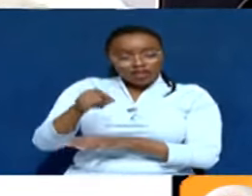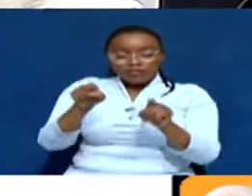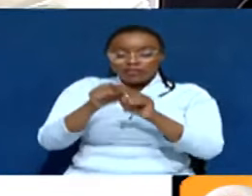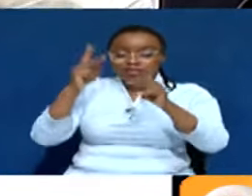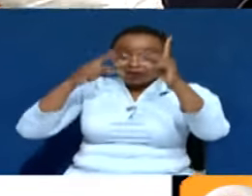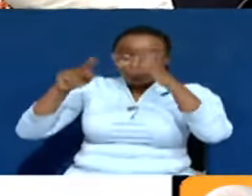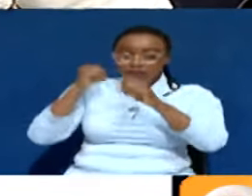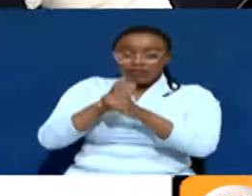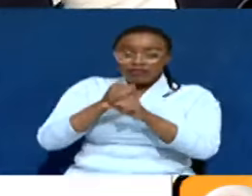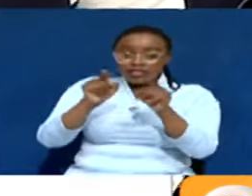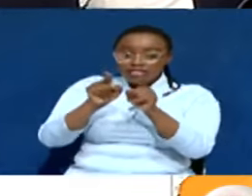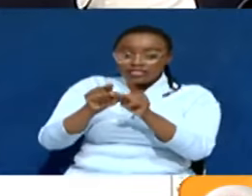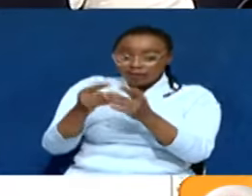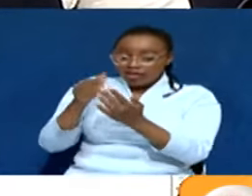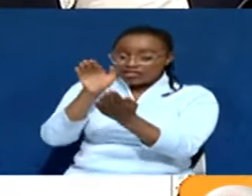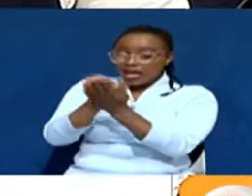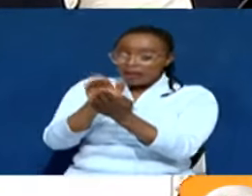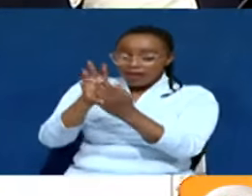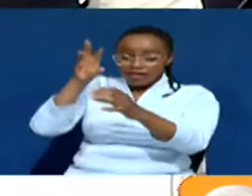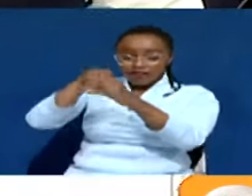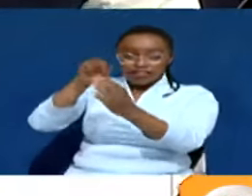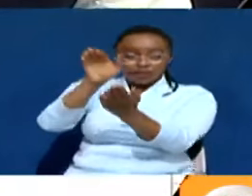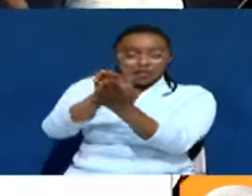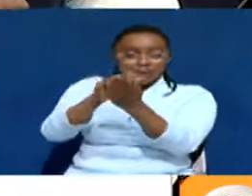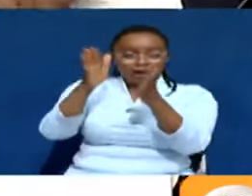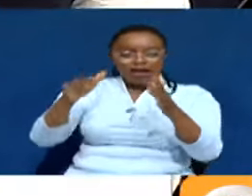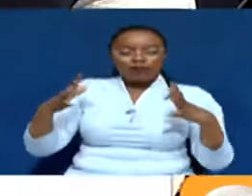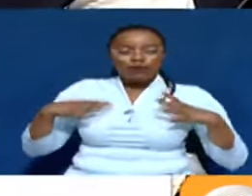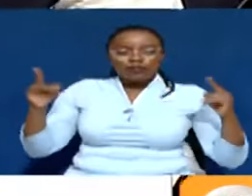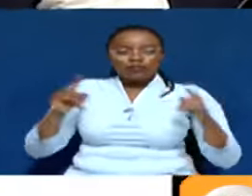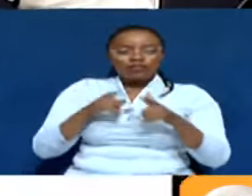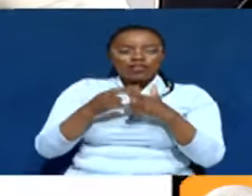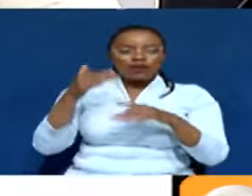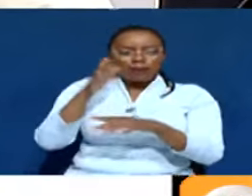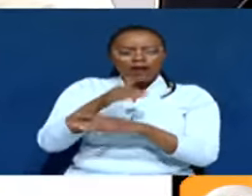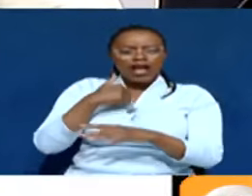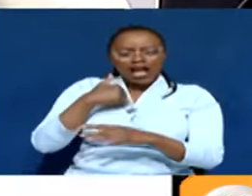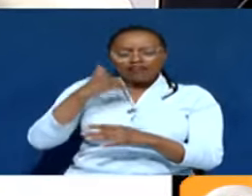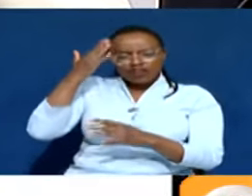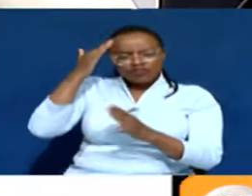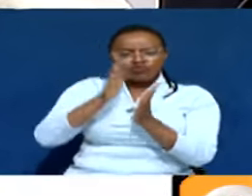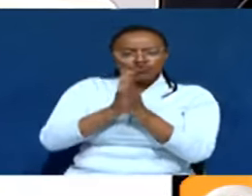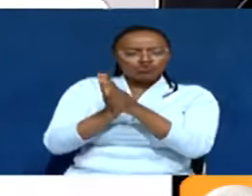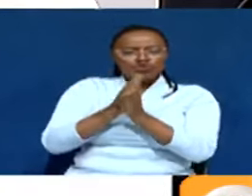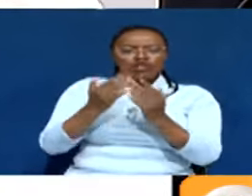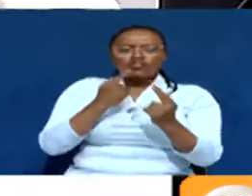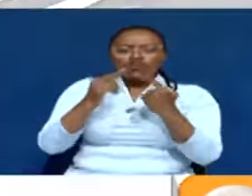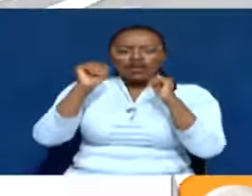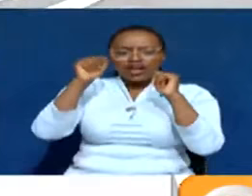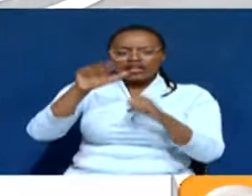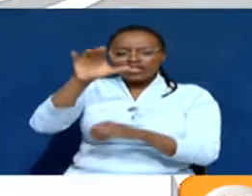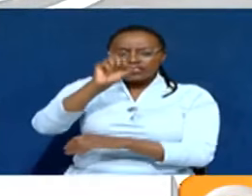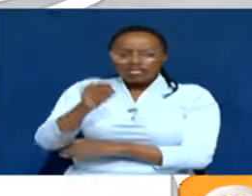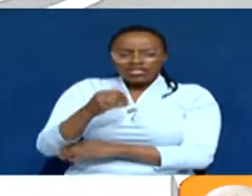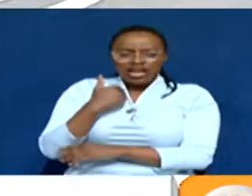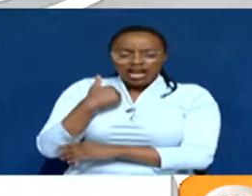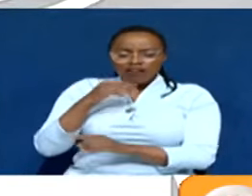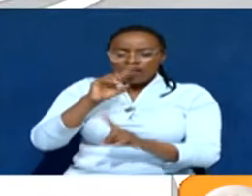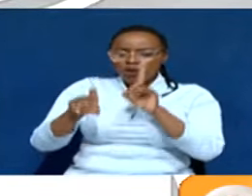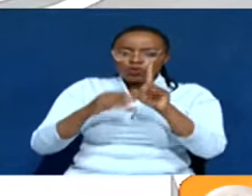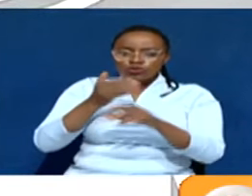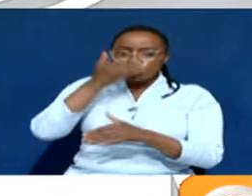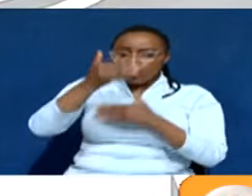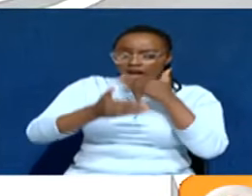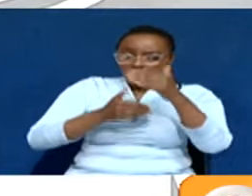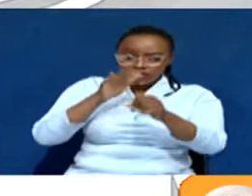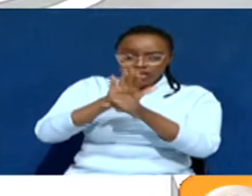Even as a professional, and he's a banker, he's an investment banker. Yes. Yeah. All right, let's take a break, come back. I know your stories, you guys can talk forever. And I know the CS has a lot of questions to